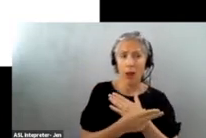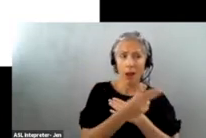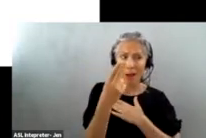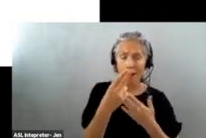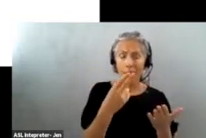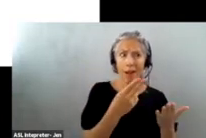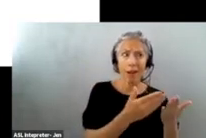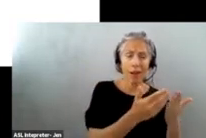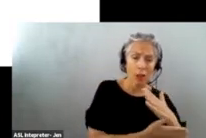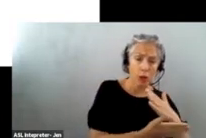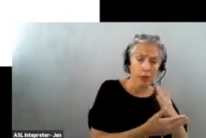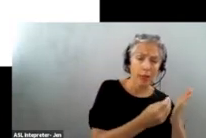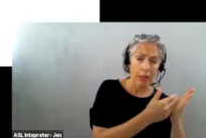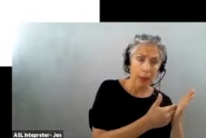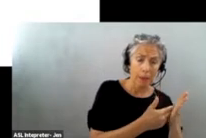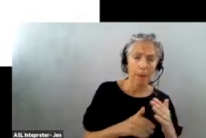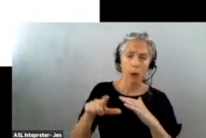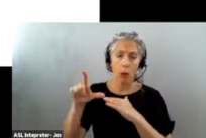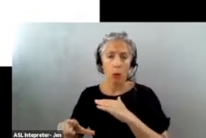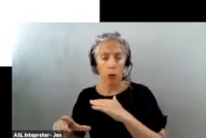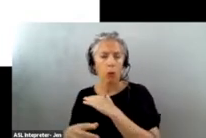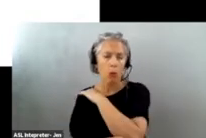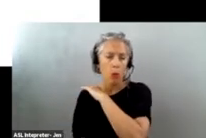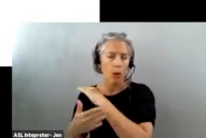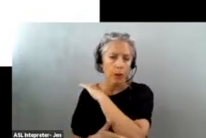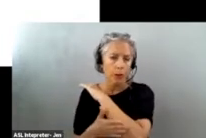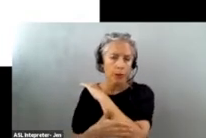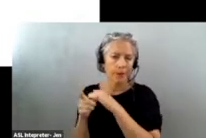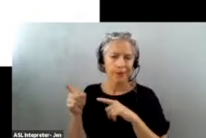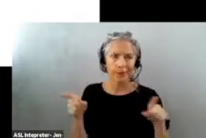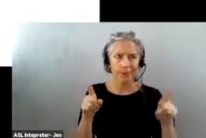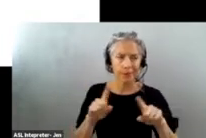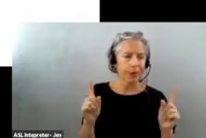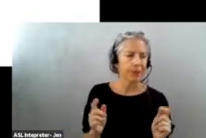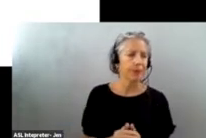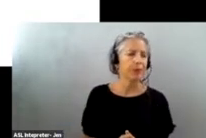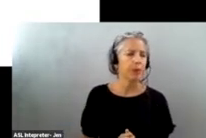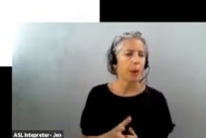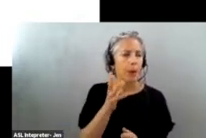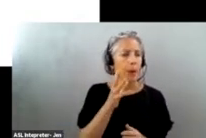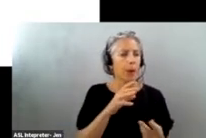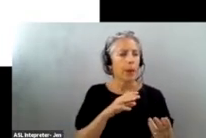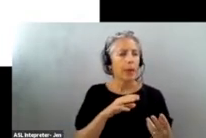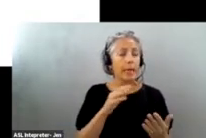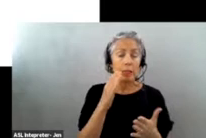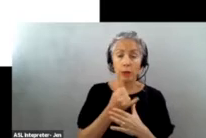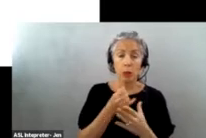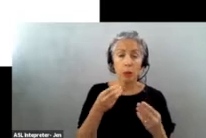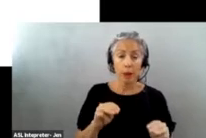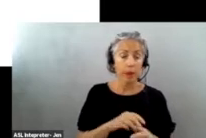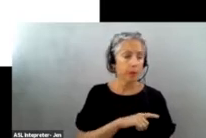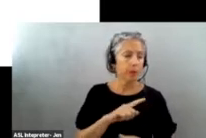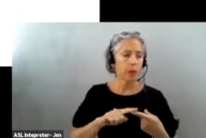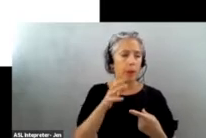countries. We have looked upon the evidence for early intervention for parent education, active parenting, motor